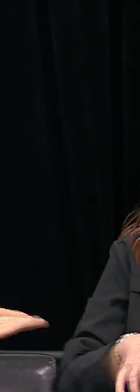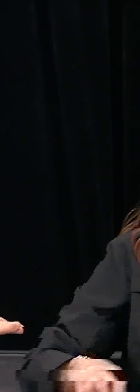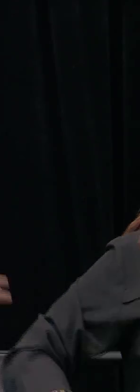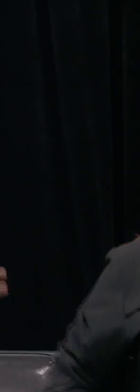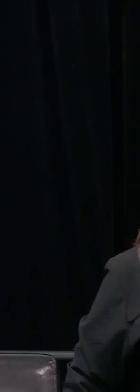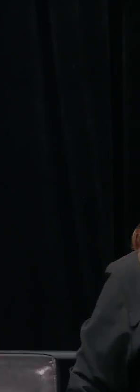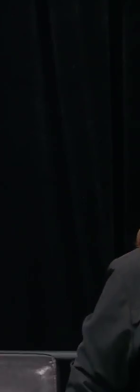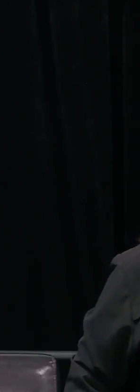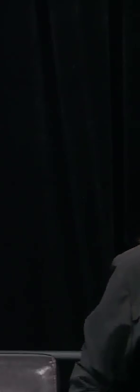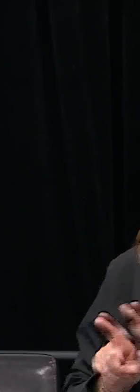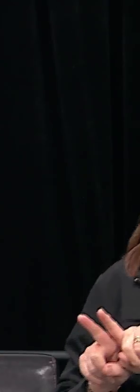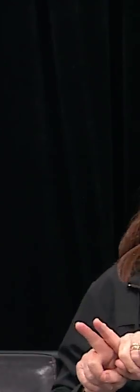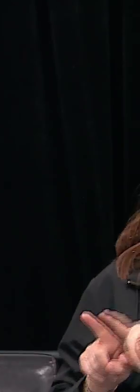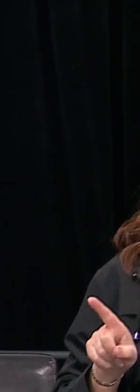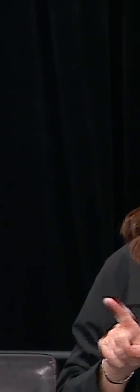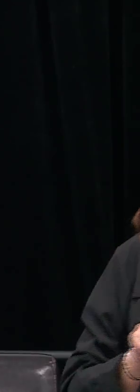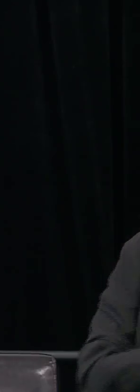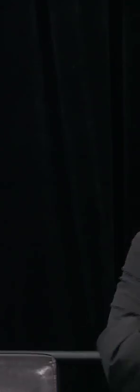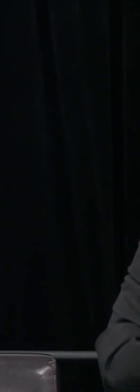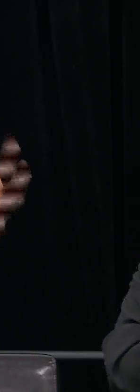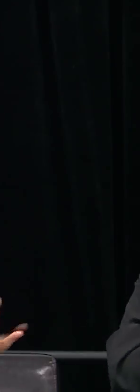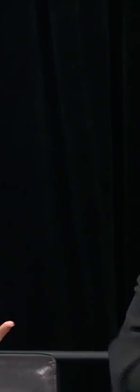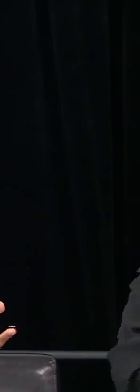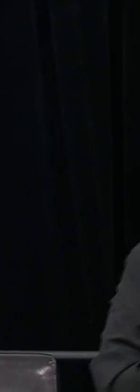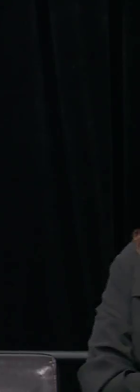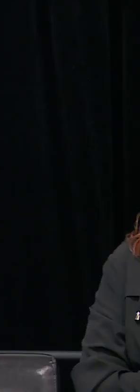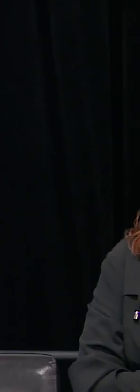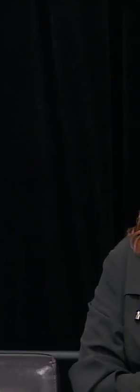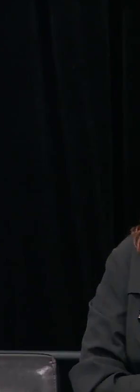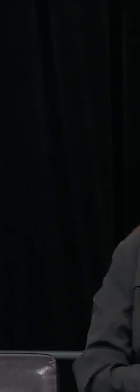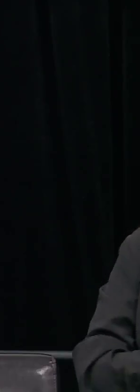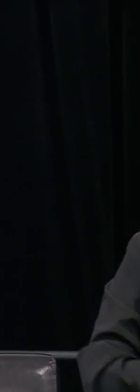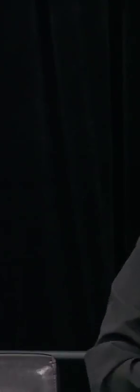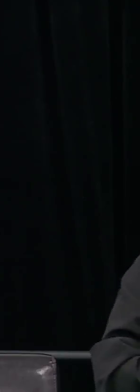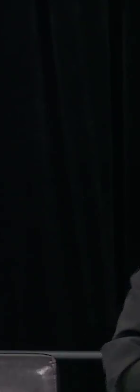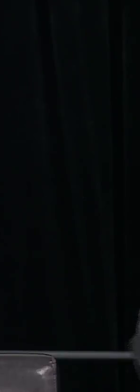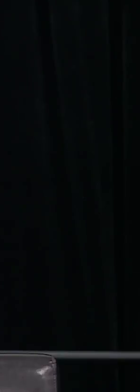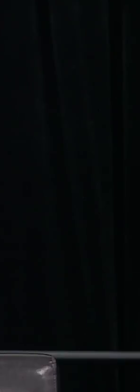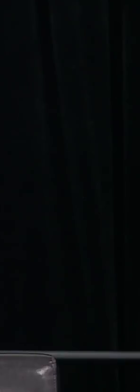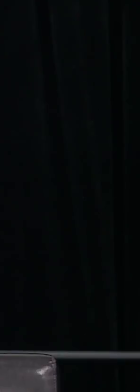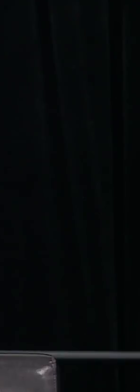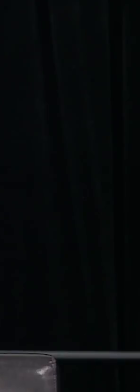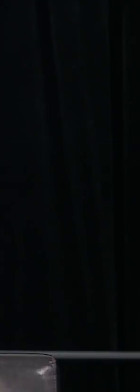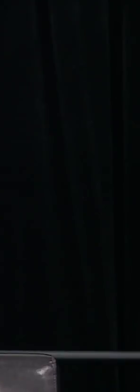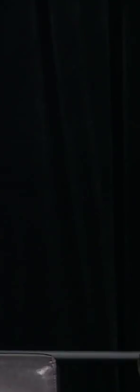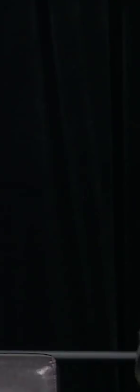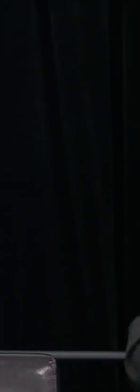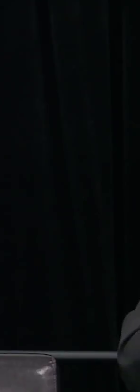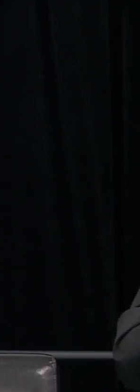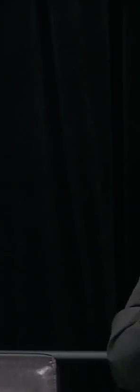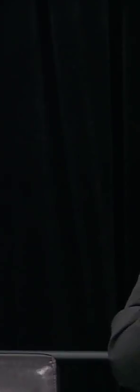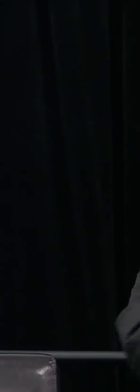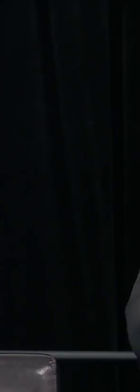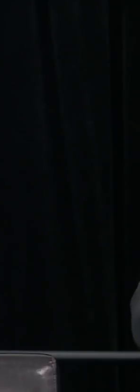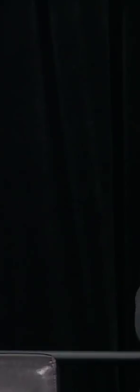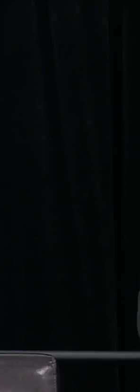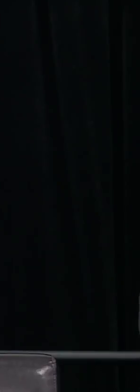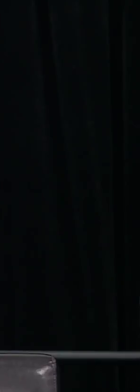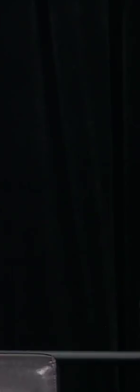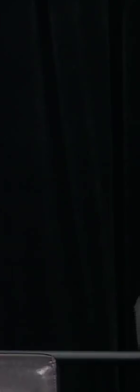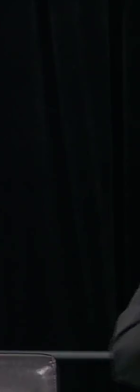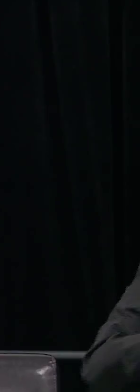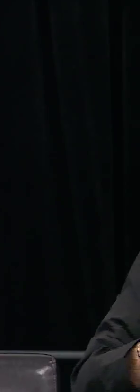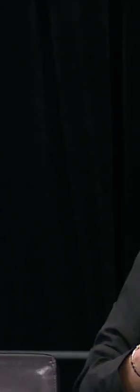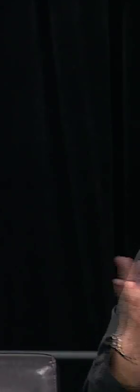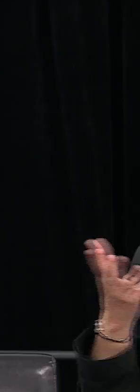or an interpreter like her all the time. Not just for presentation and very important meetings, but any time. And there's a fundamental problem to